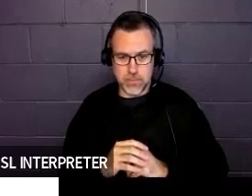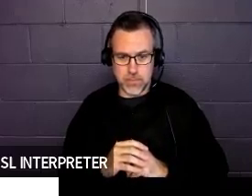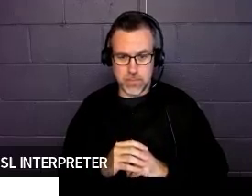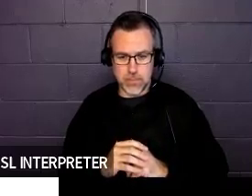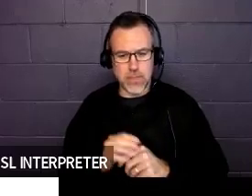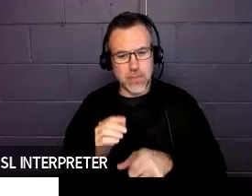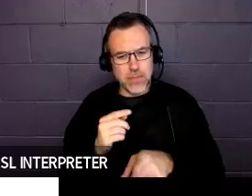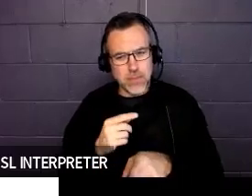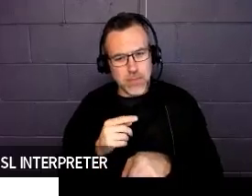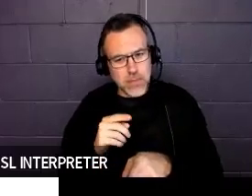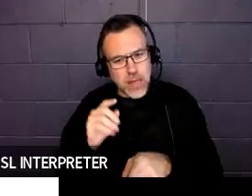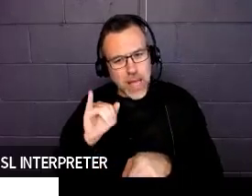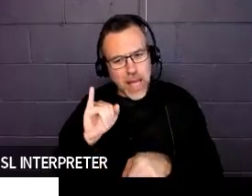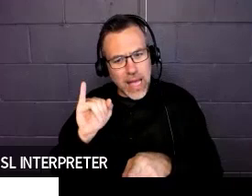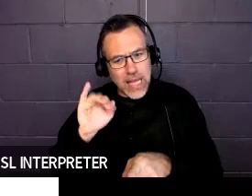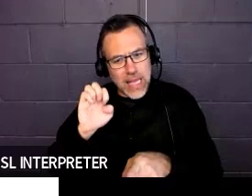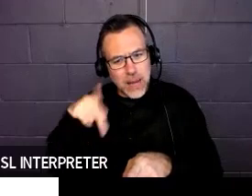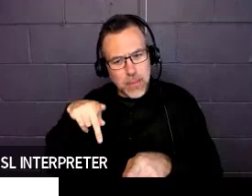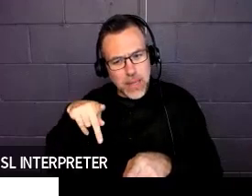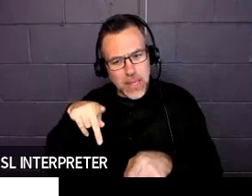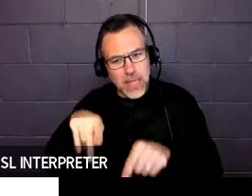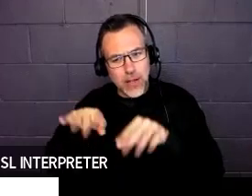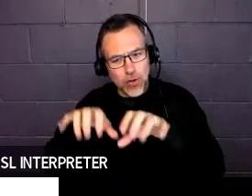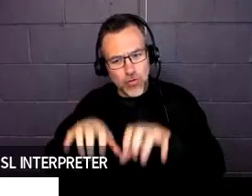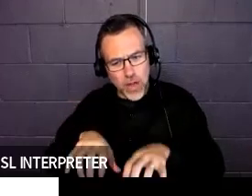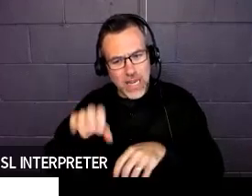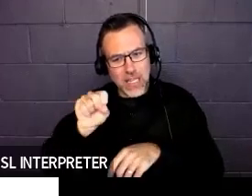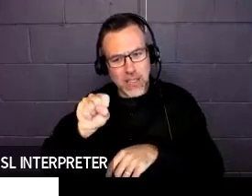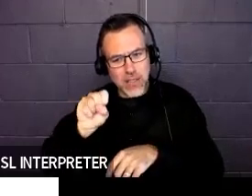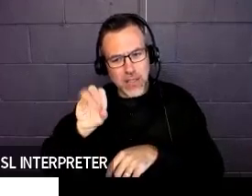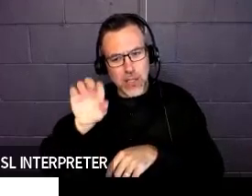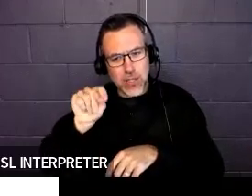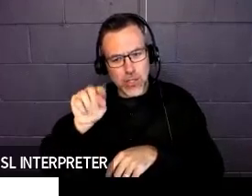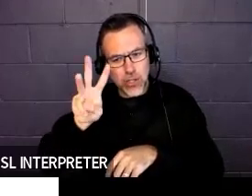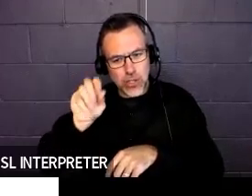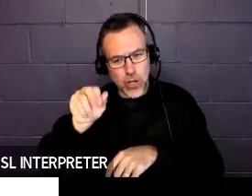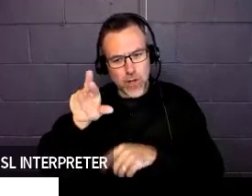Okay, question. Is there IEP writing software?